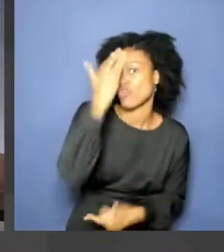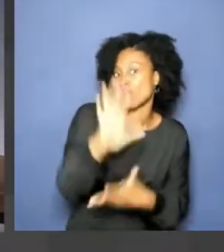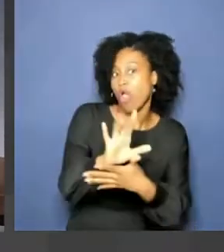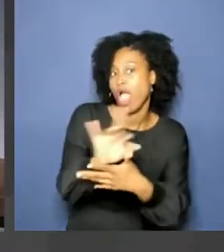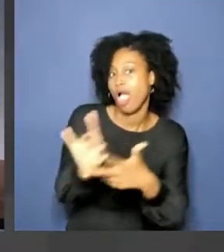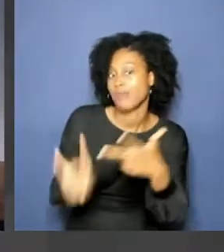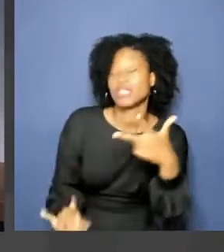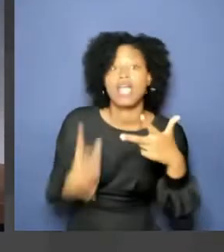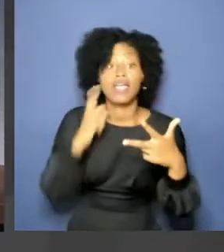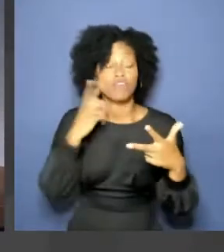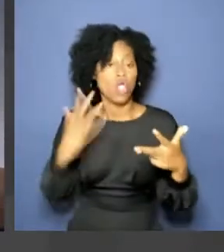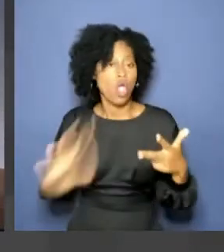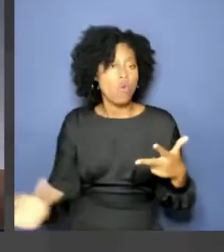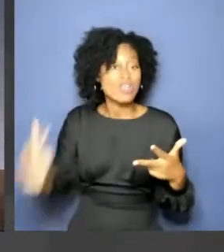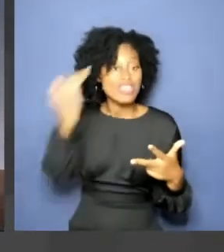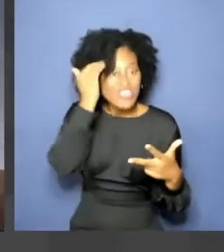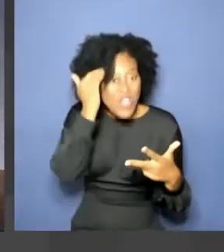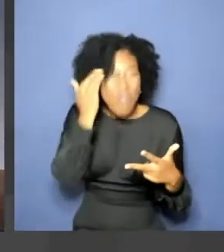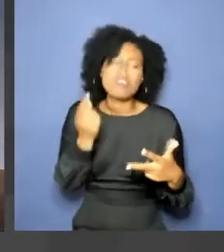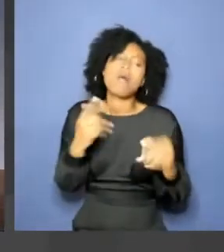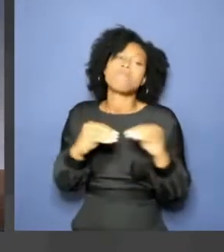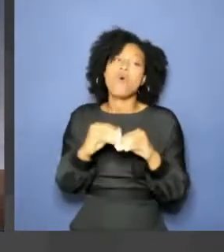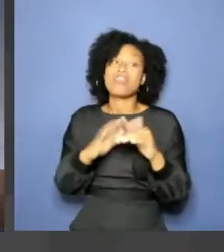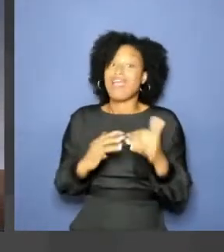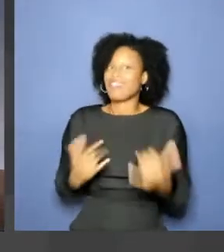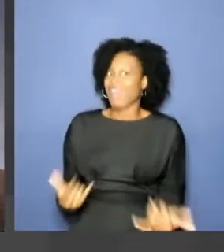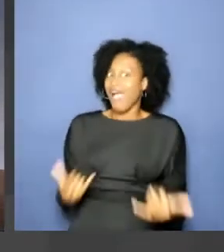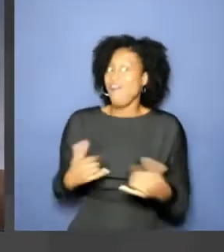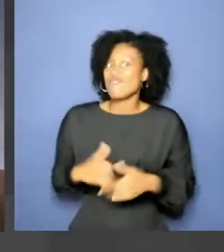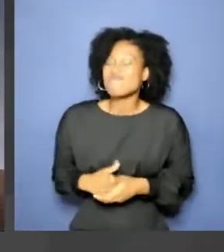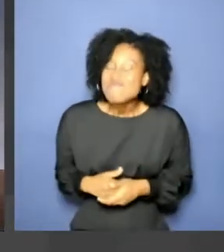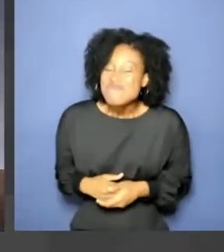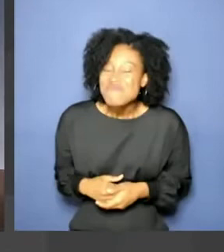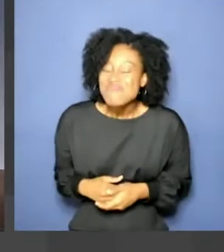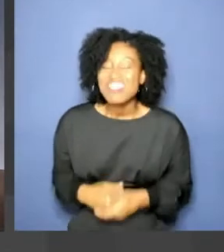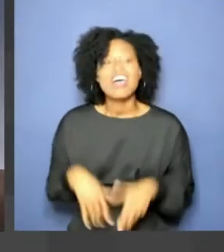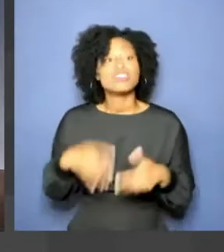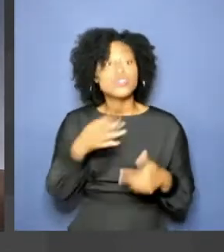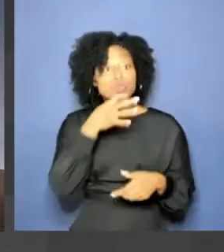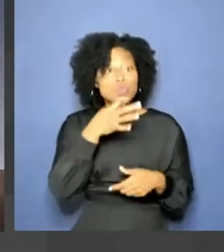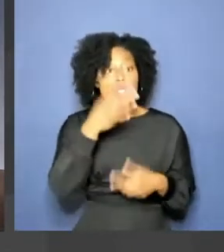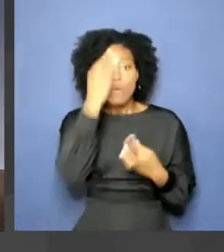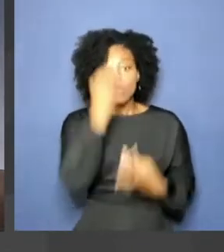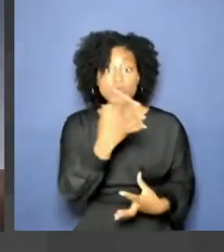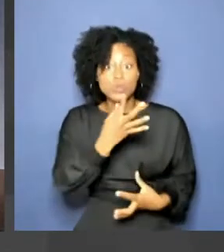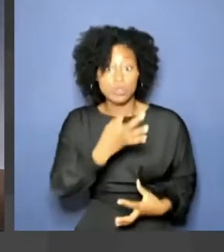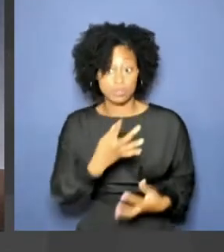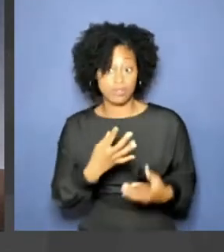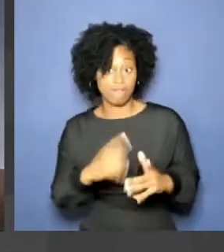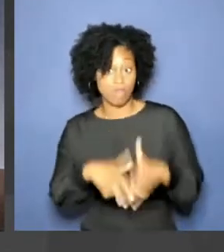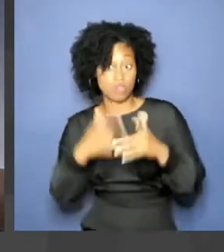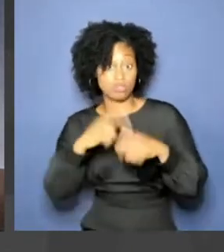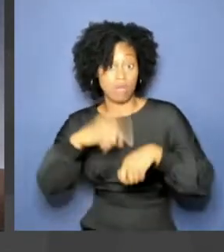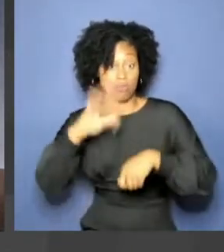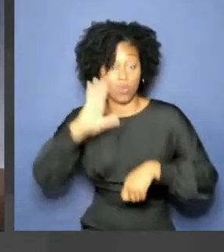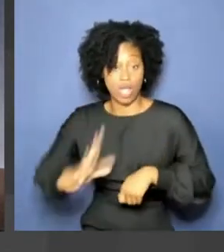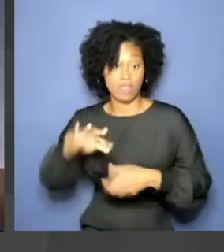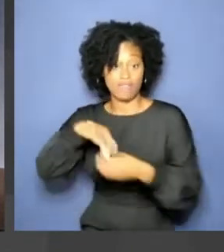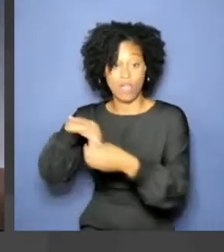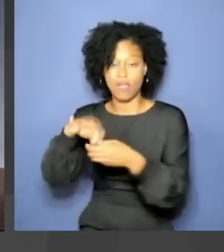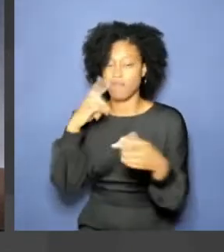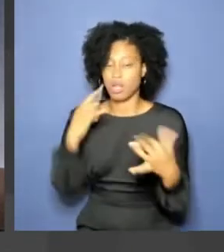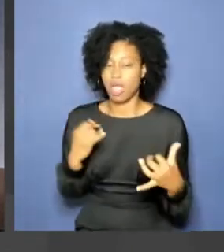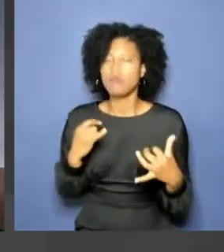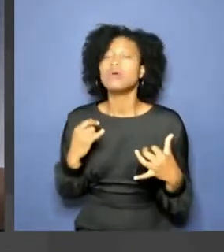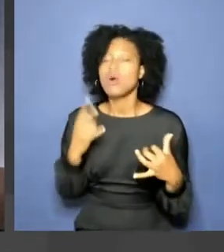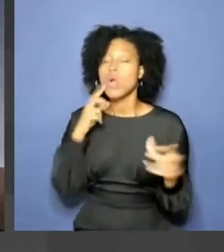already knew, you know a little more about them. Soon, I'll let you know when the first voting round goes live. For now, let's take a look